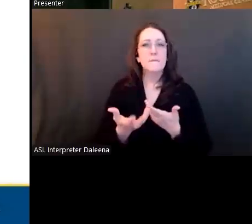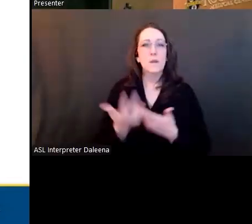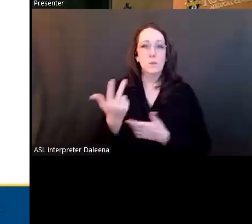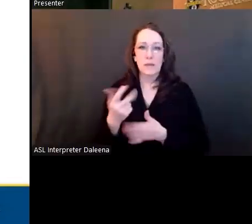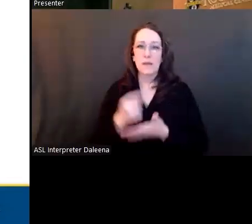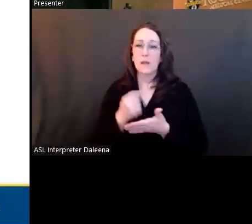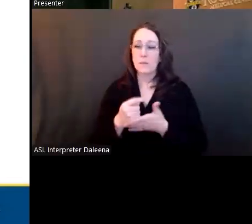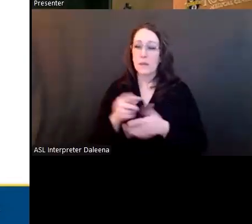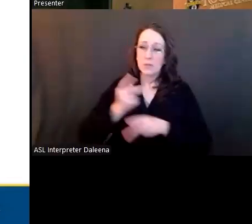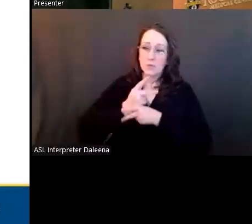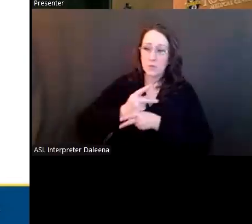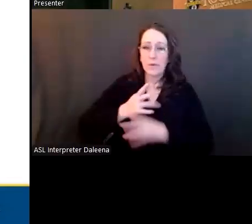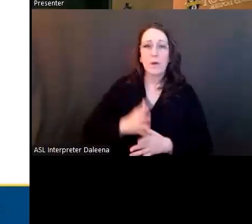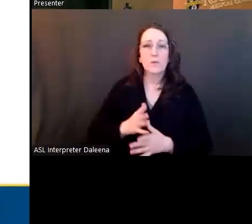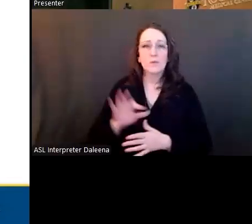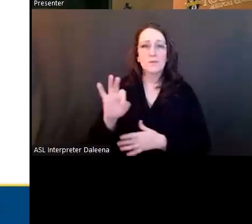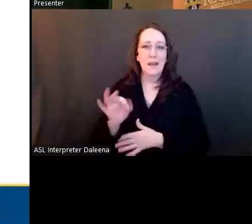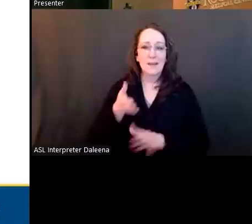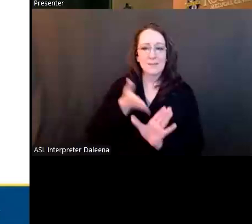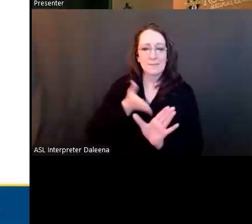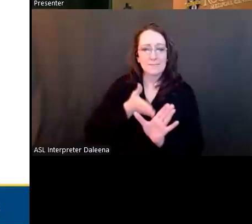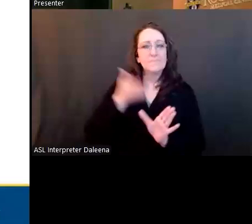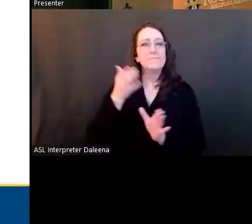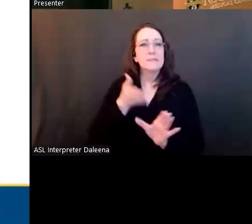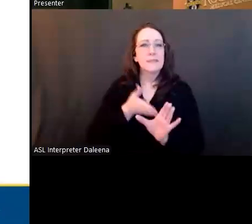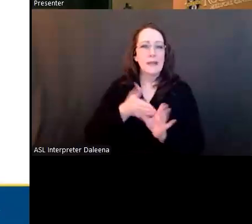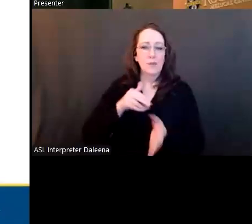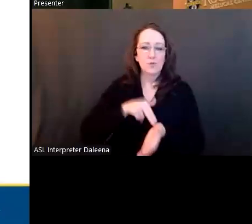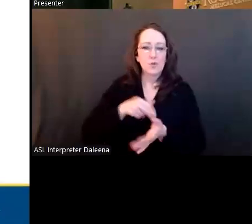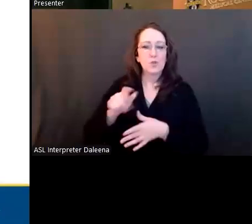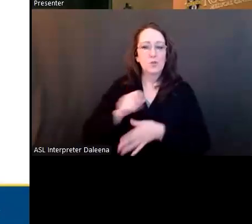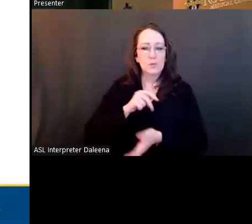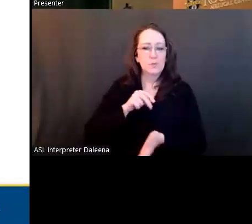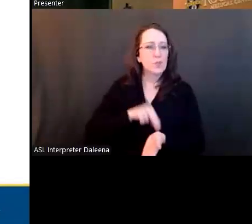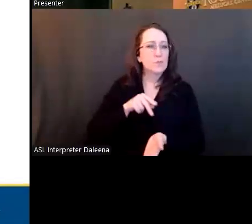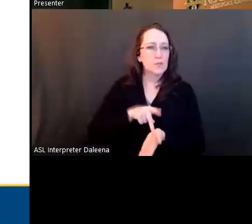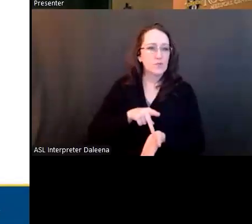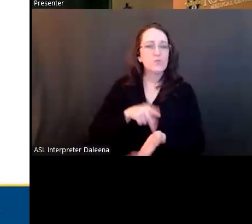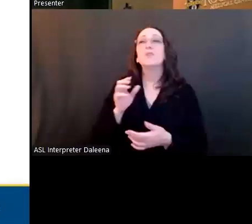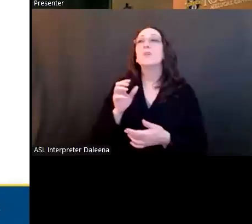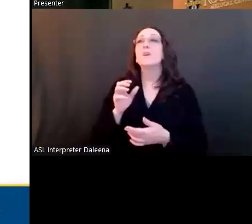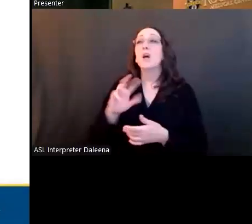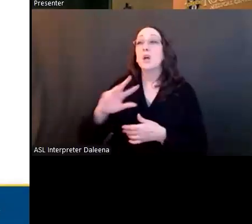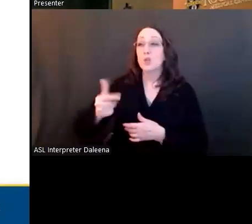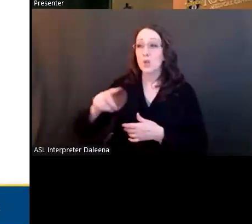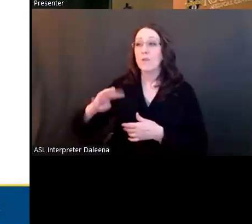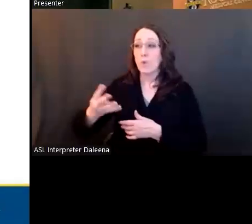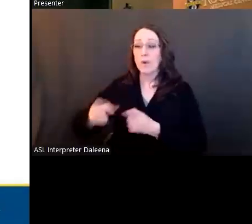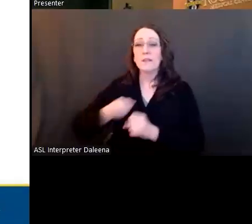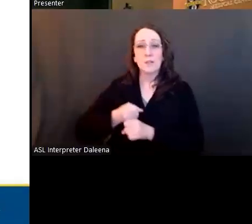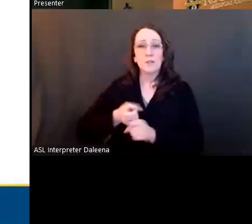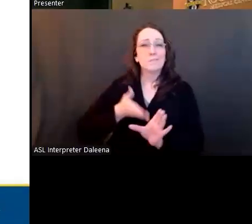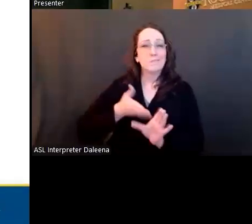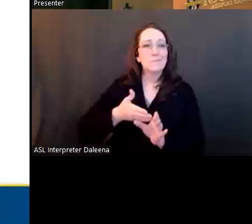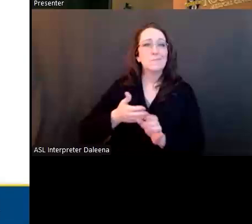We have 9 psychiatrists and psychiatric nurse practitioners, and we host 3rd and 4th year psychiatry